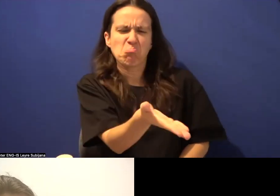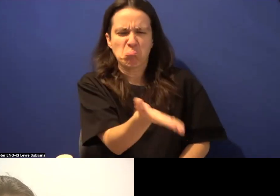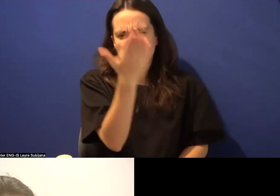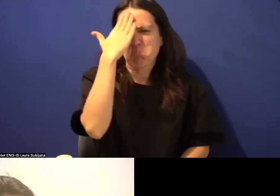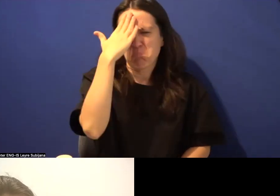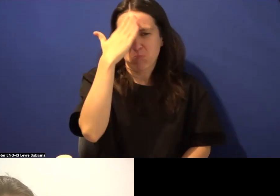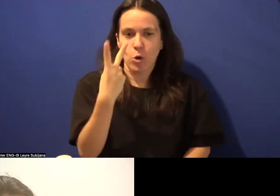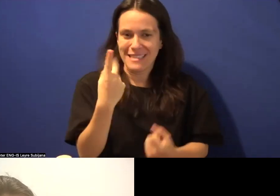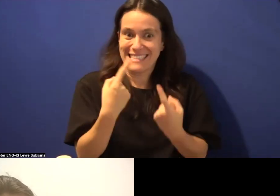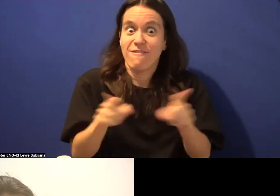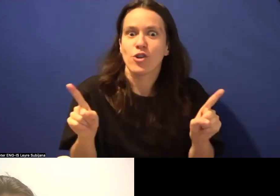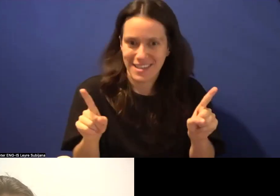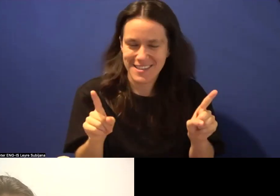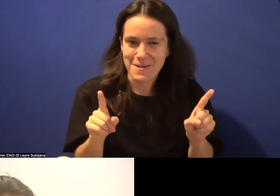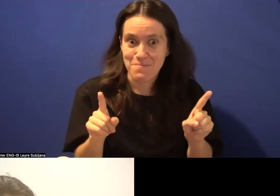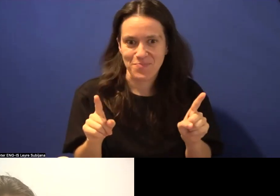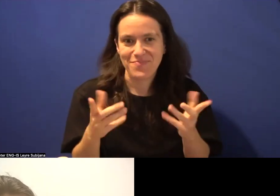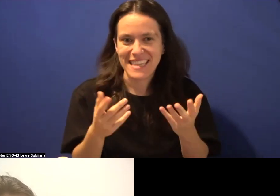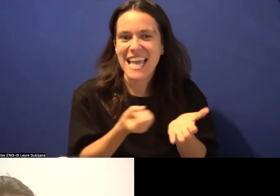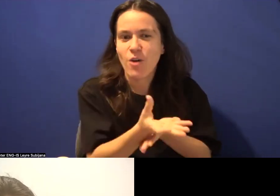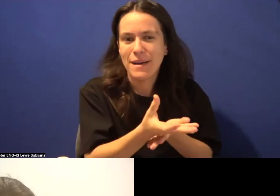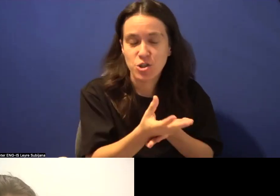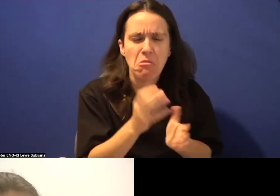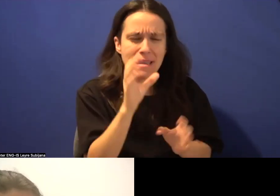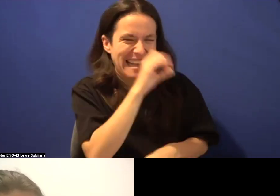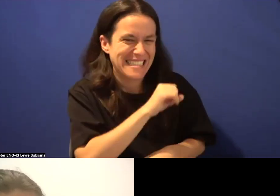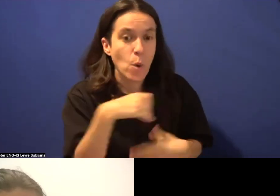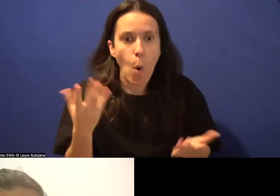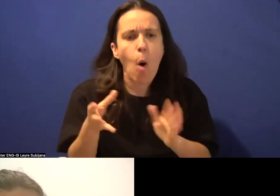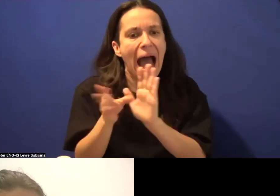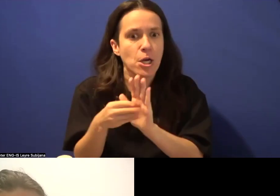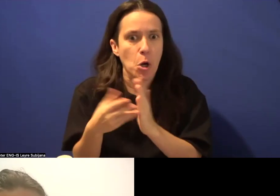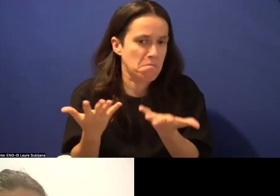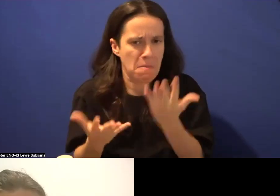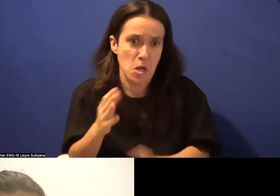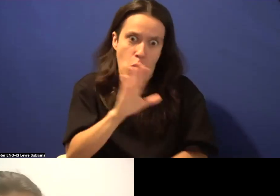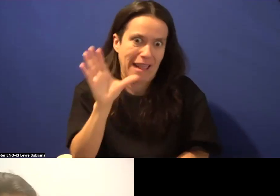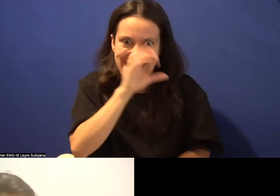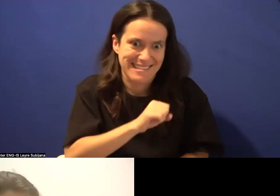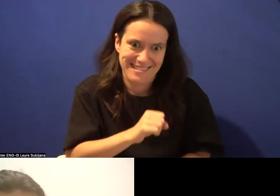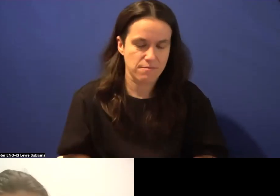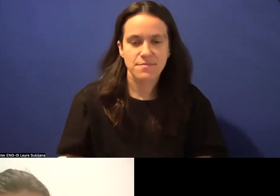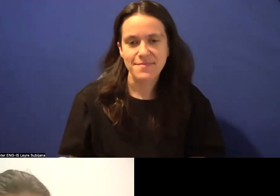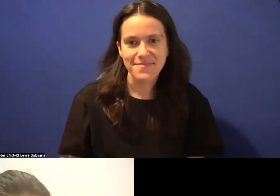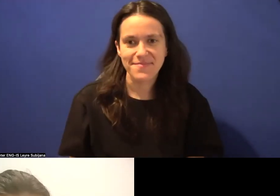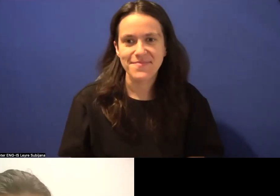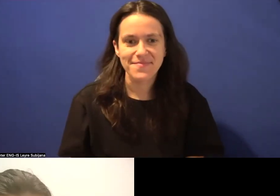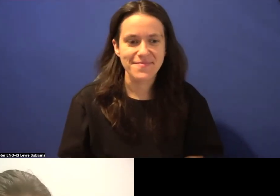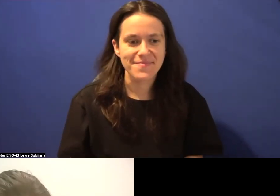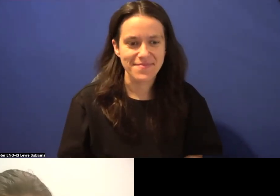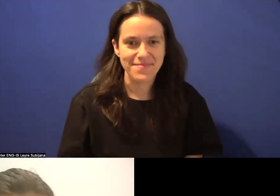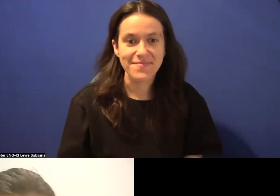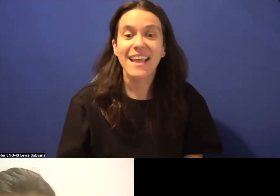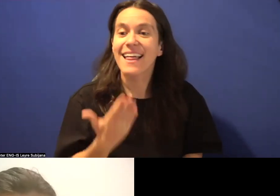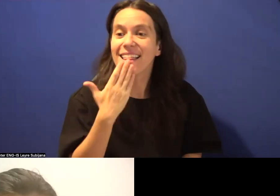slightly different information. Hope that helps. Thank you. And I guess the last question